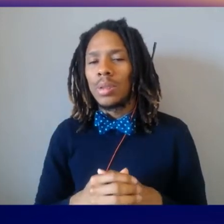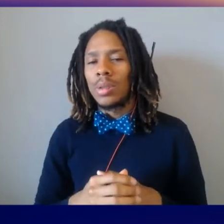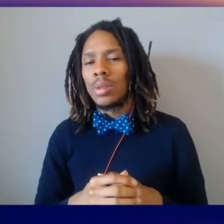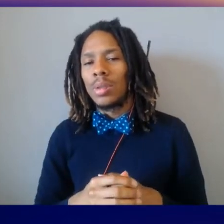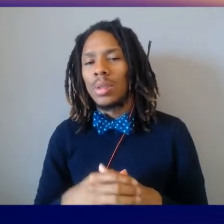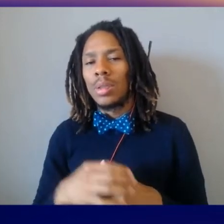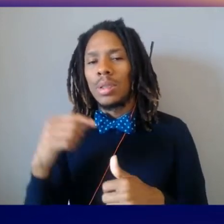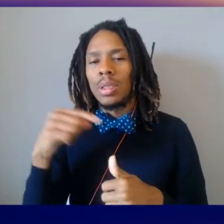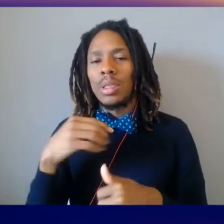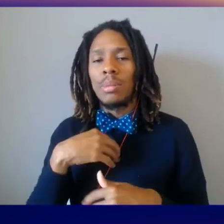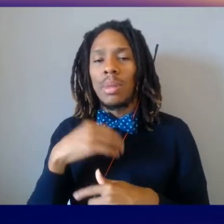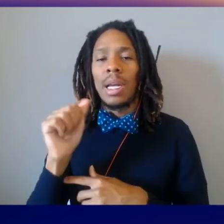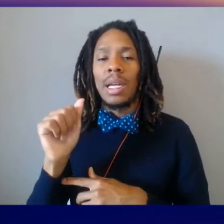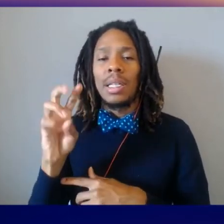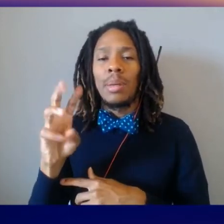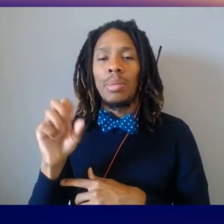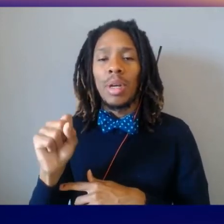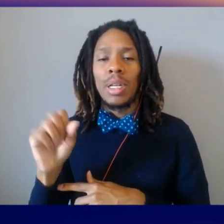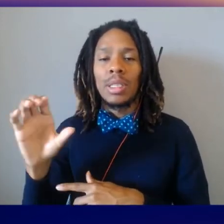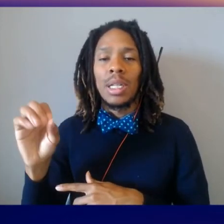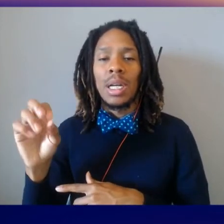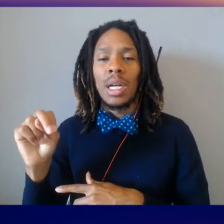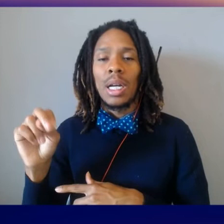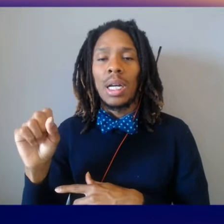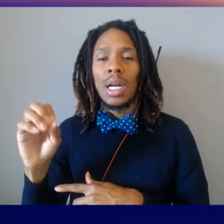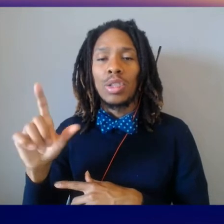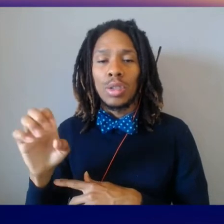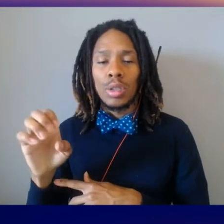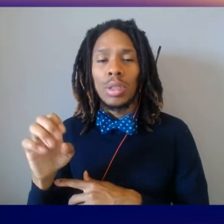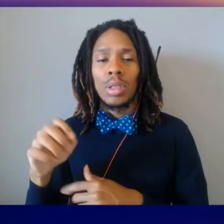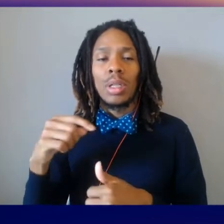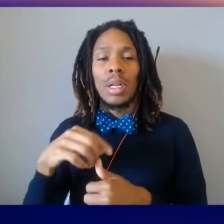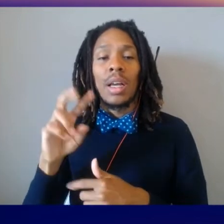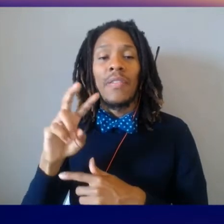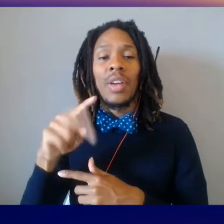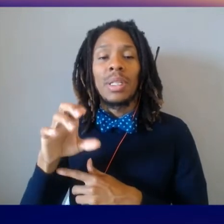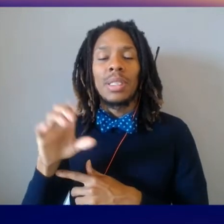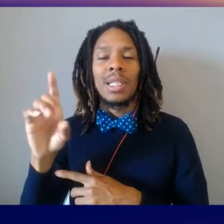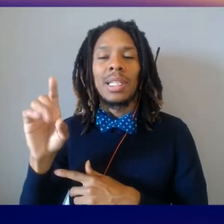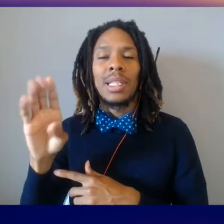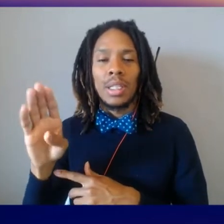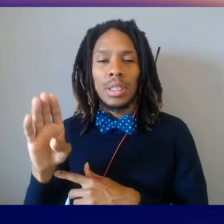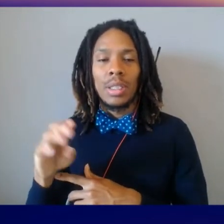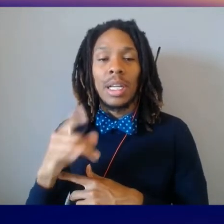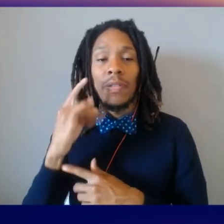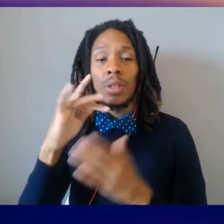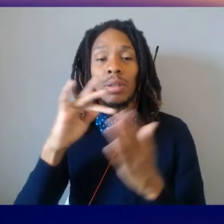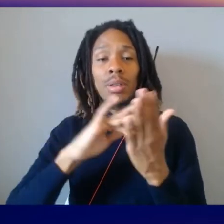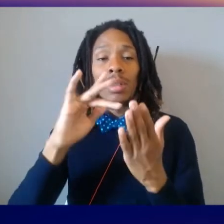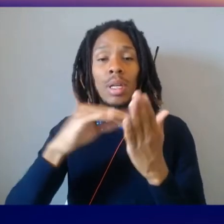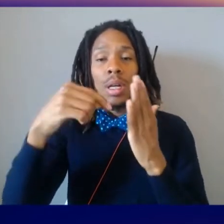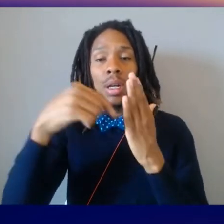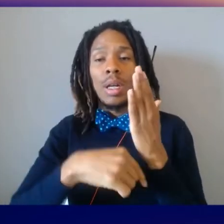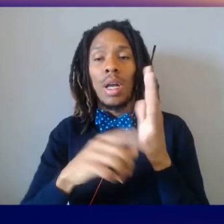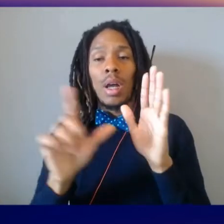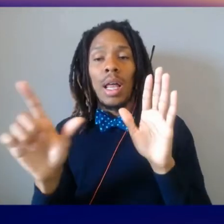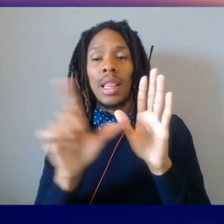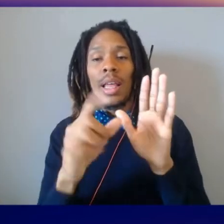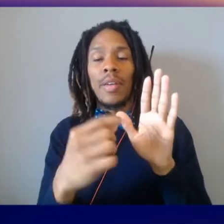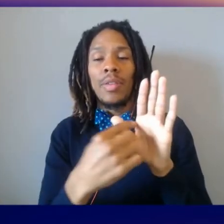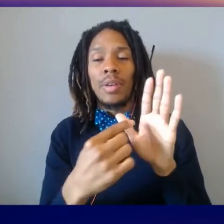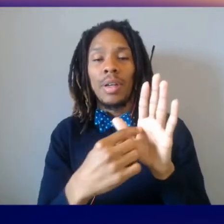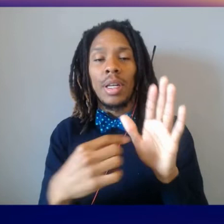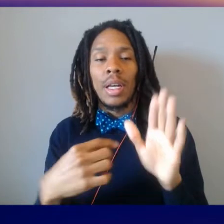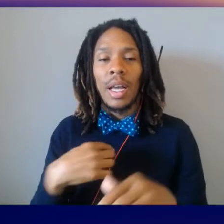AWS console right here. And this is the VPC dashboard. If we scroll down on the left, there is AWS Cloud WAN Network